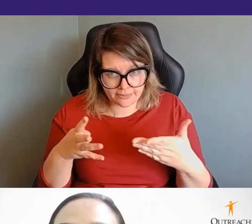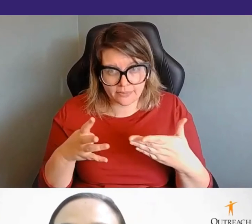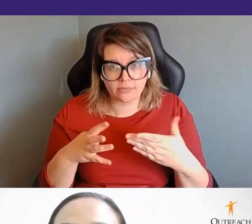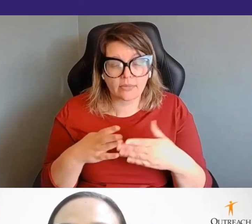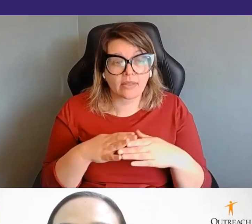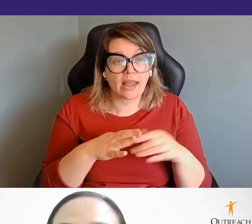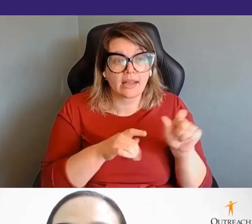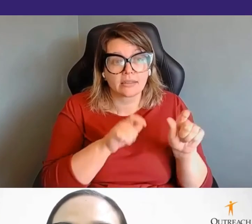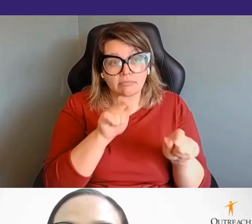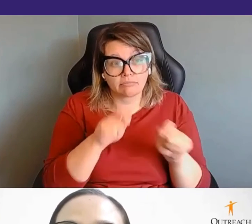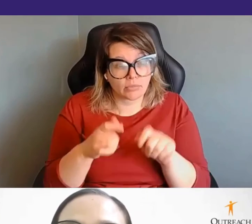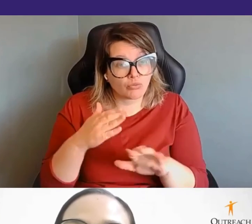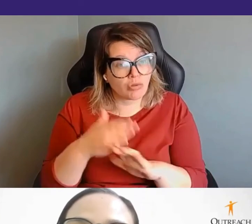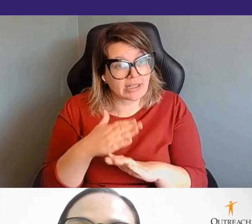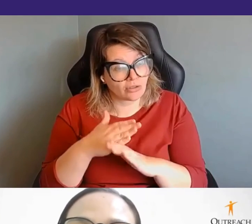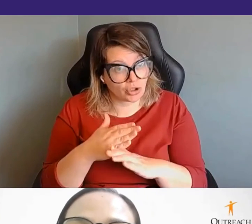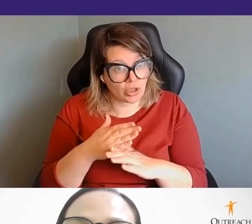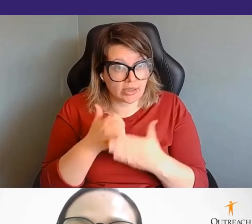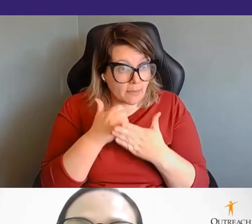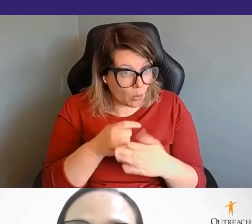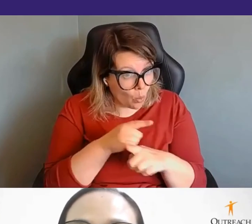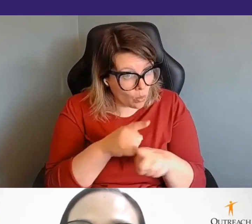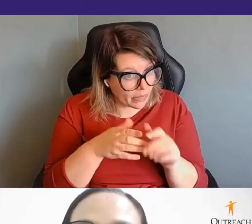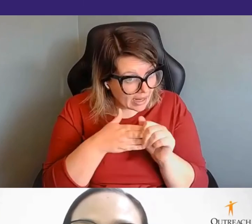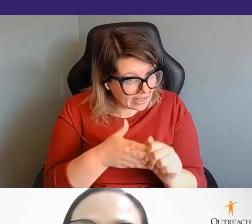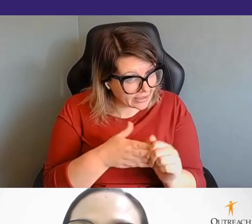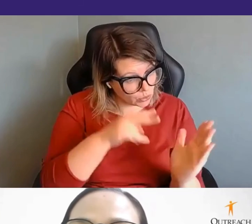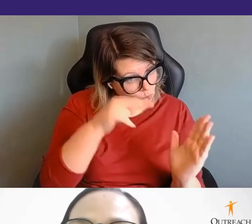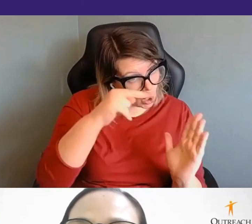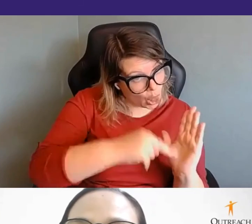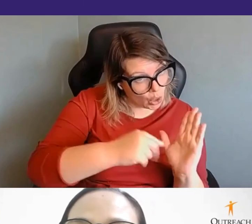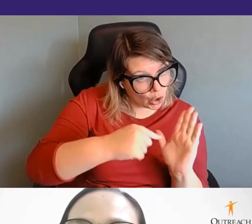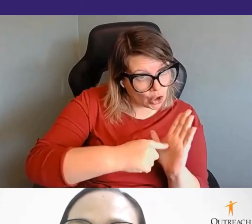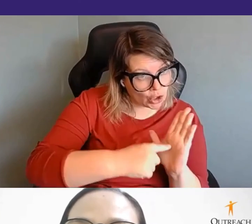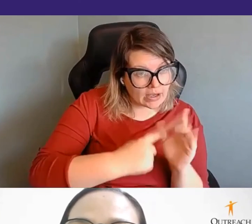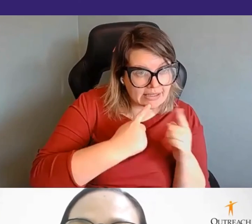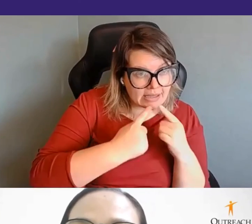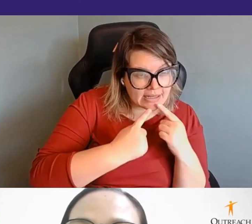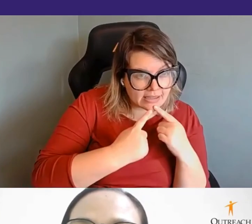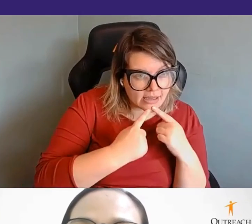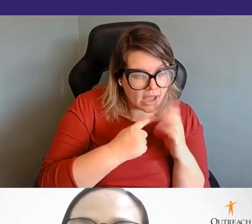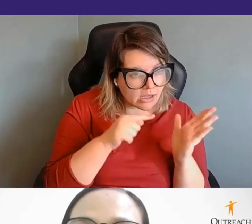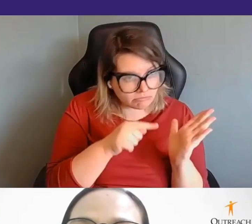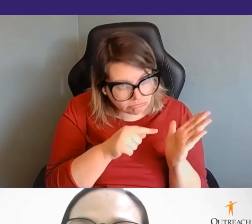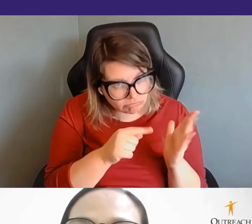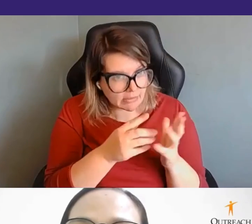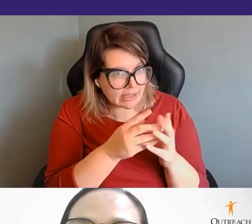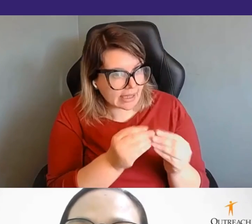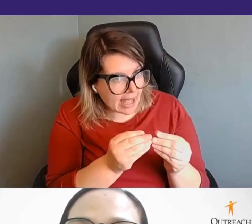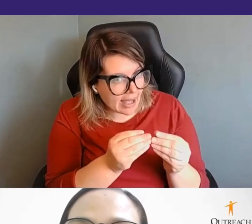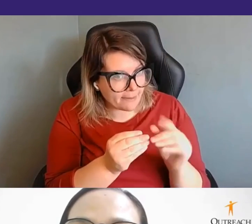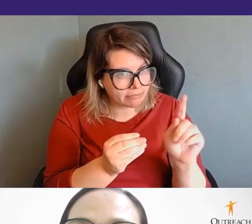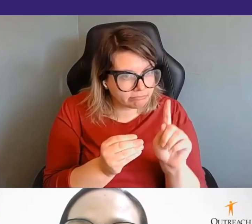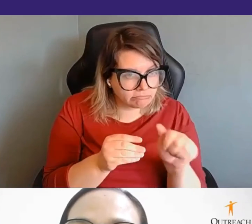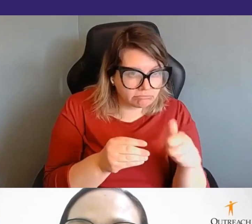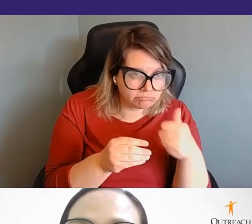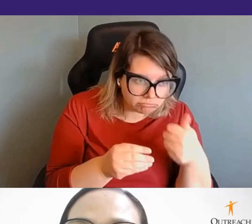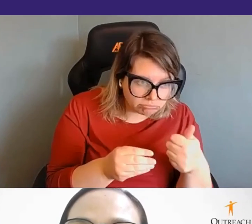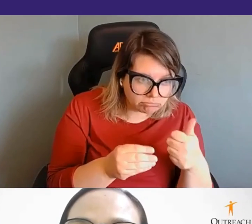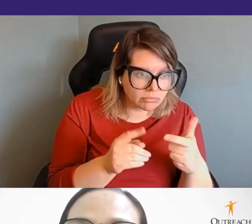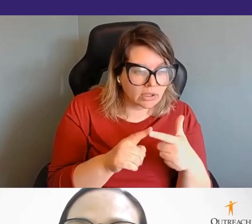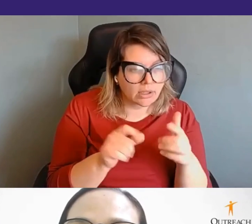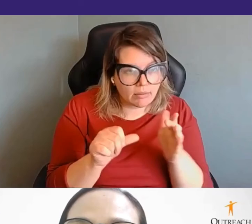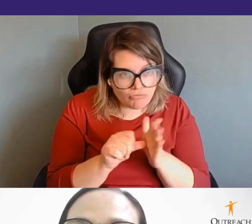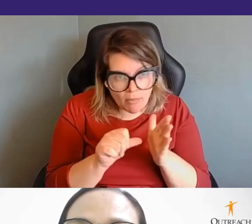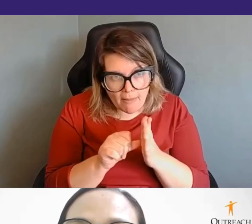practitioners support the leaders to look at the data and to see where there are gaps, or where there are maybe problems